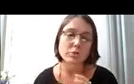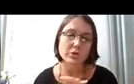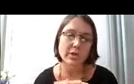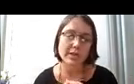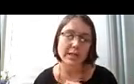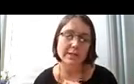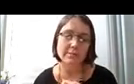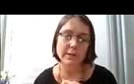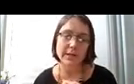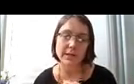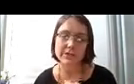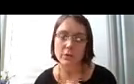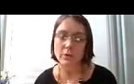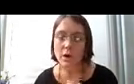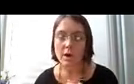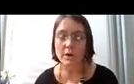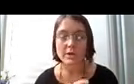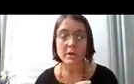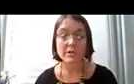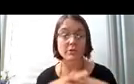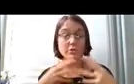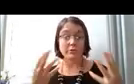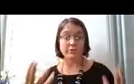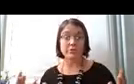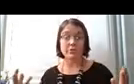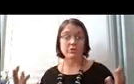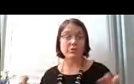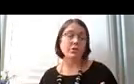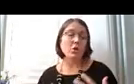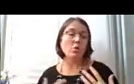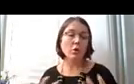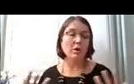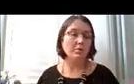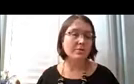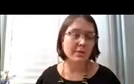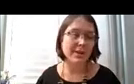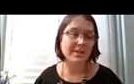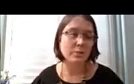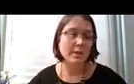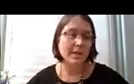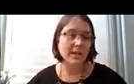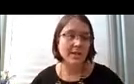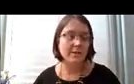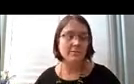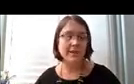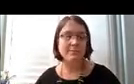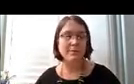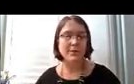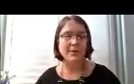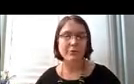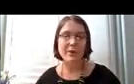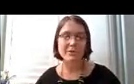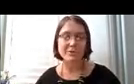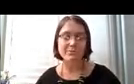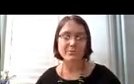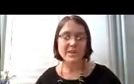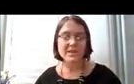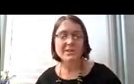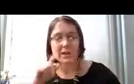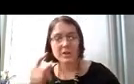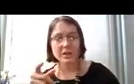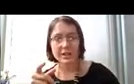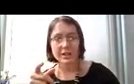where you will do that in the lesson plan. So I would ask the group of students what comes to mind when they think of labour market